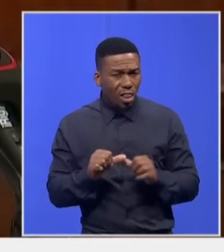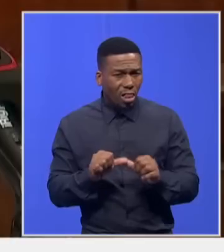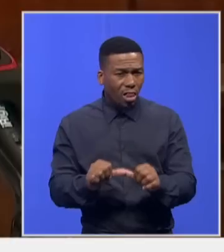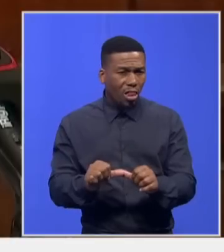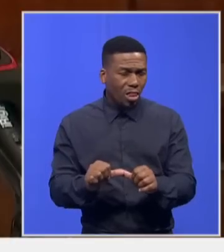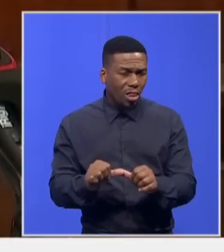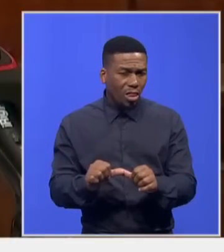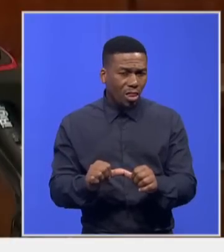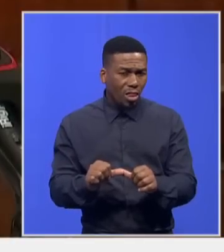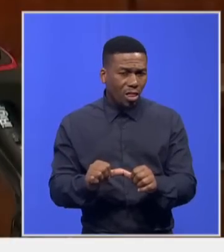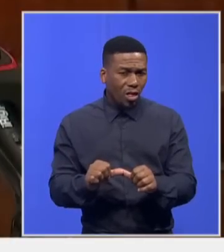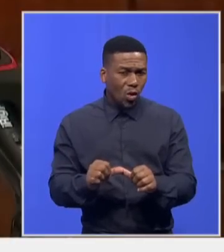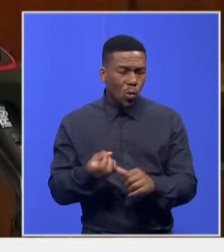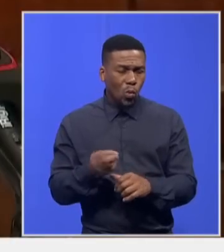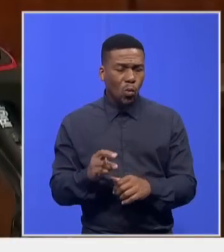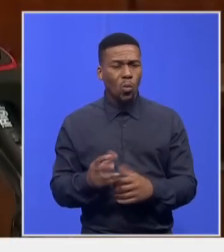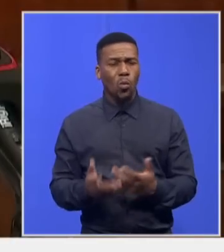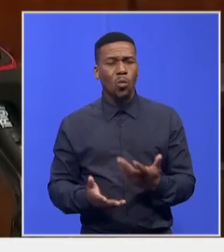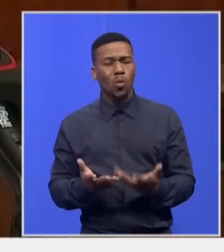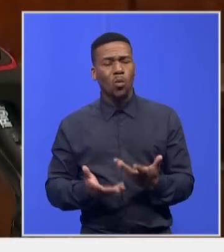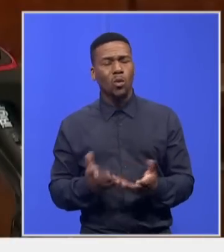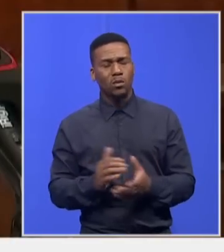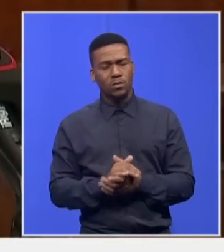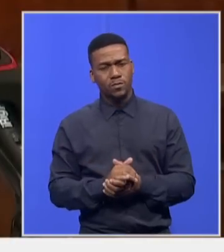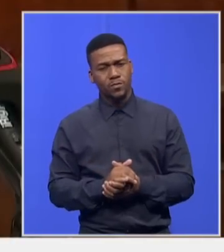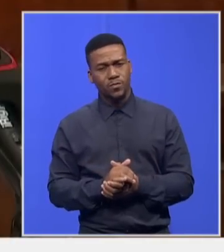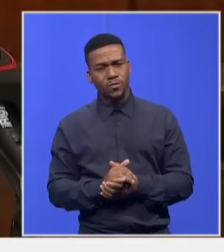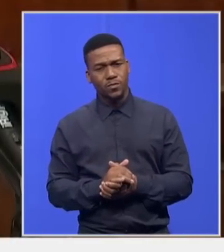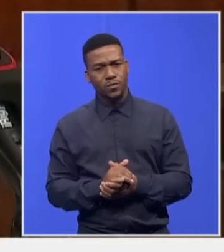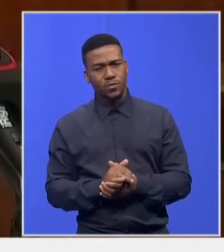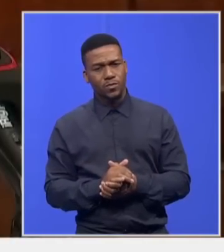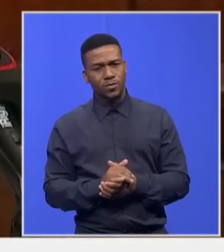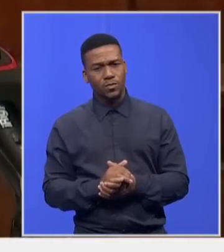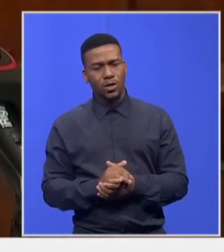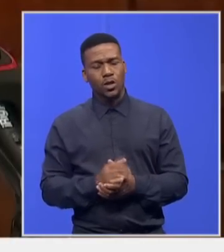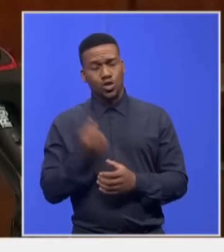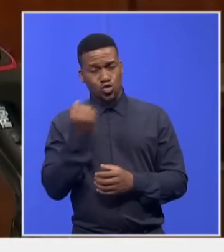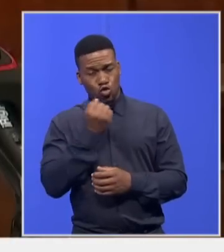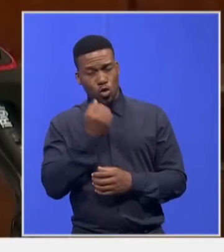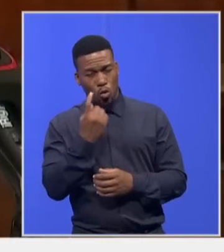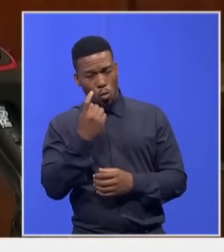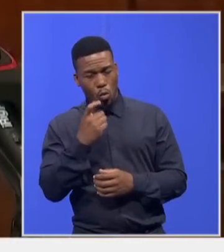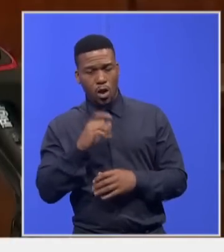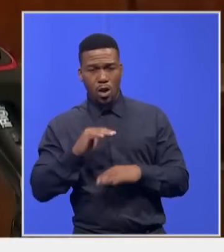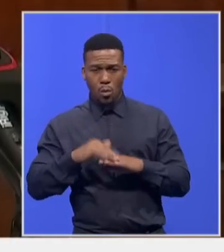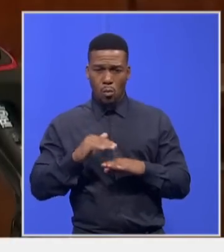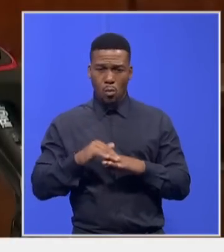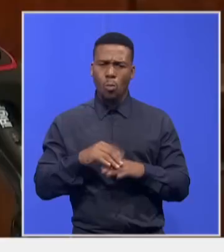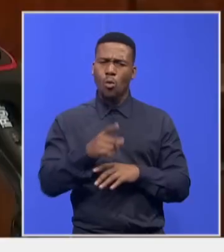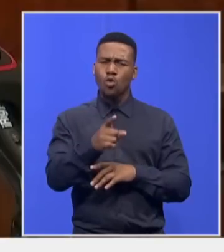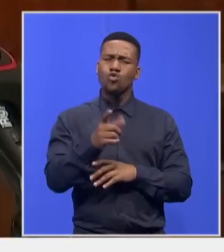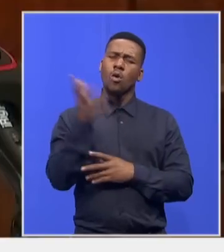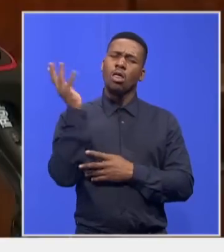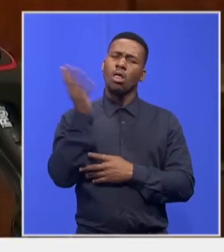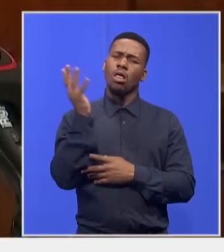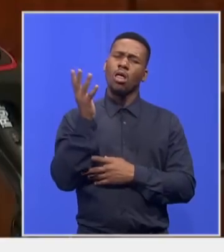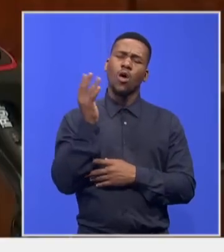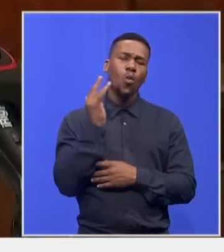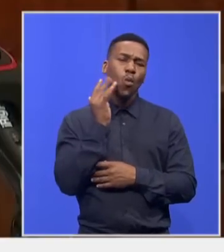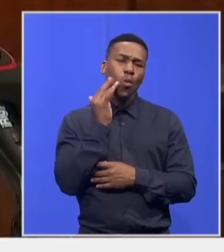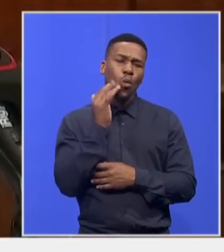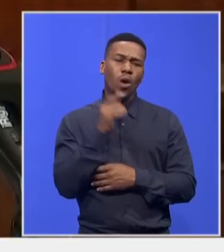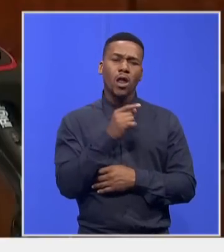of your framework here? And sorry, just one more. When are you going to be presenting your options